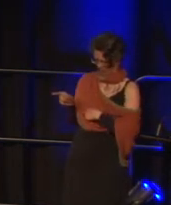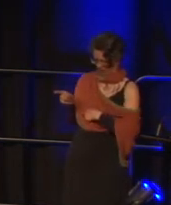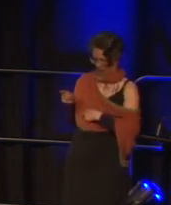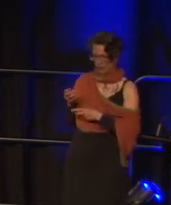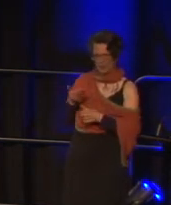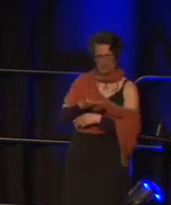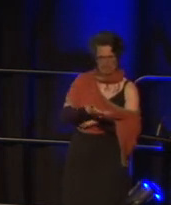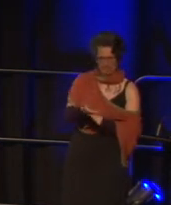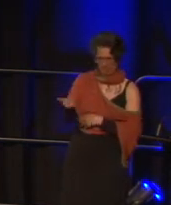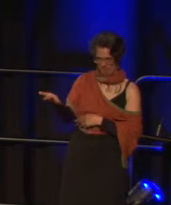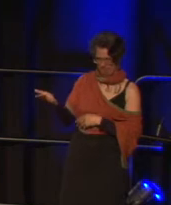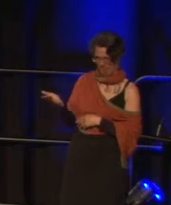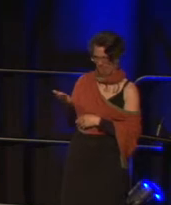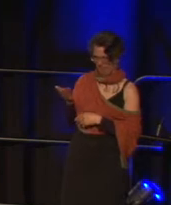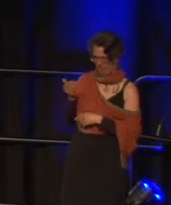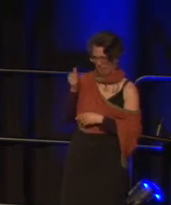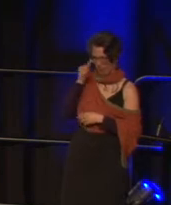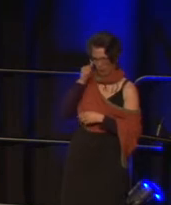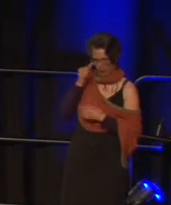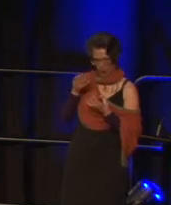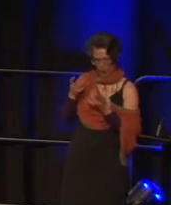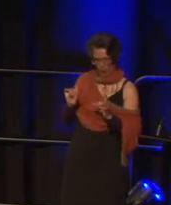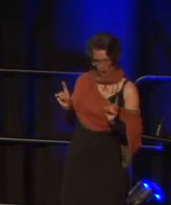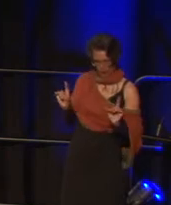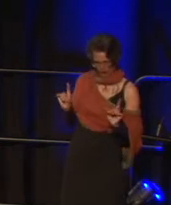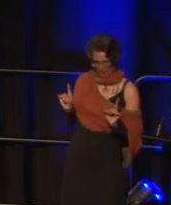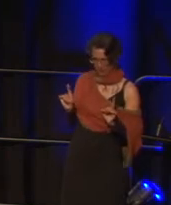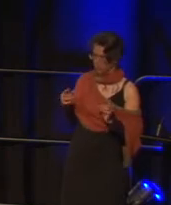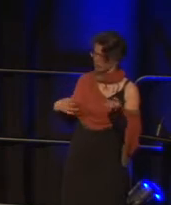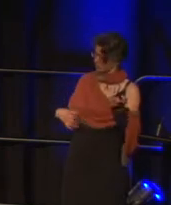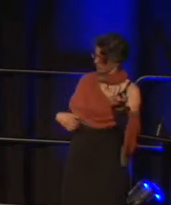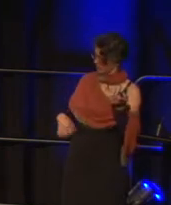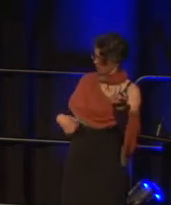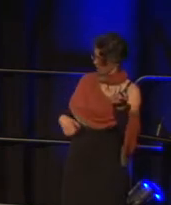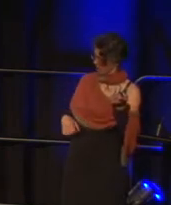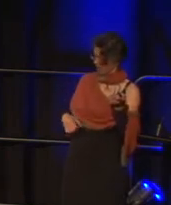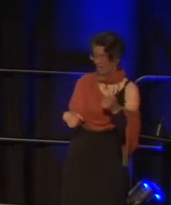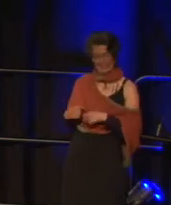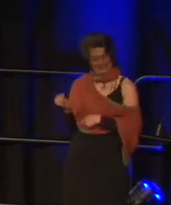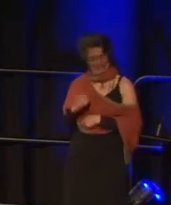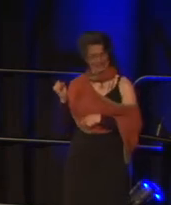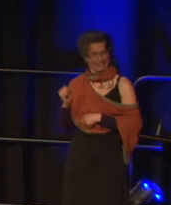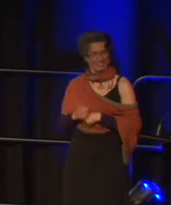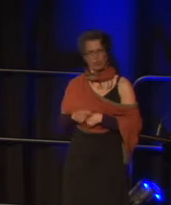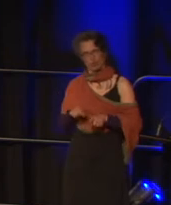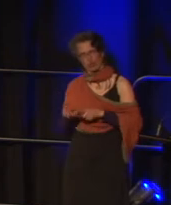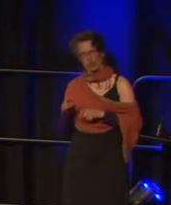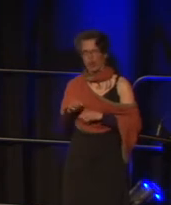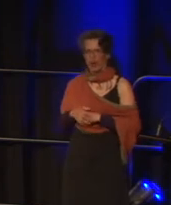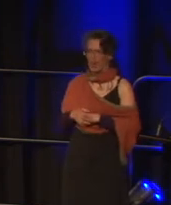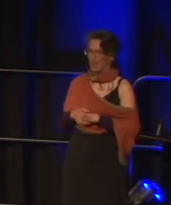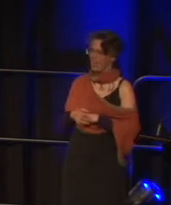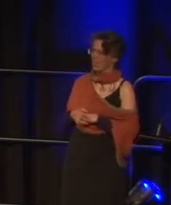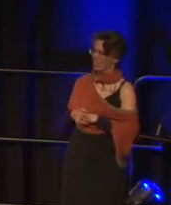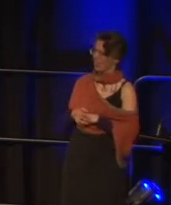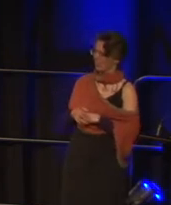of our voters have as well, is that you play the guitar. I do play the guitar, and I try to. Not just